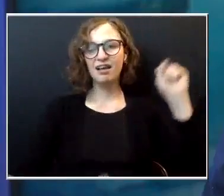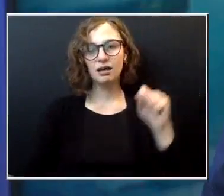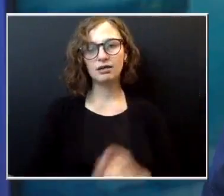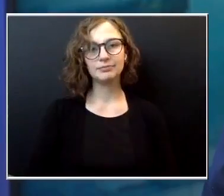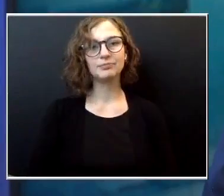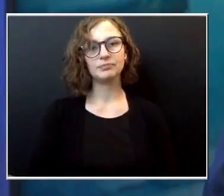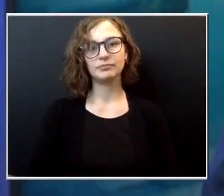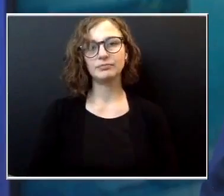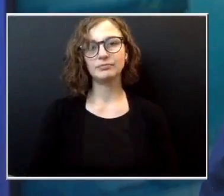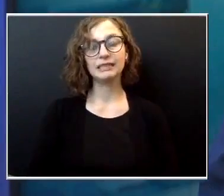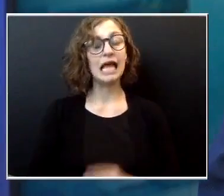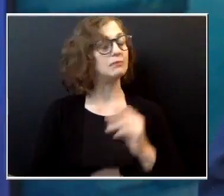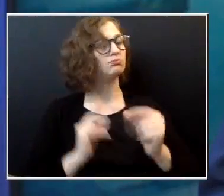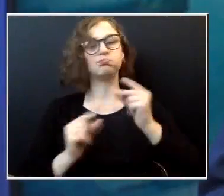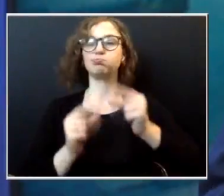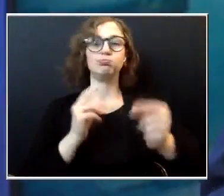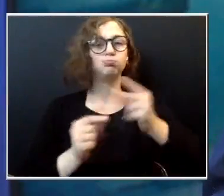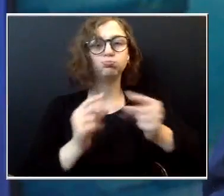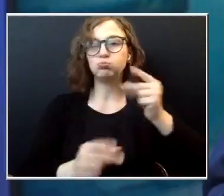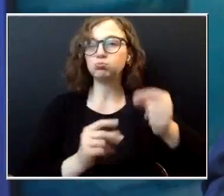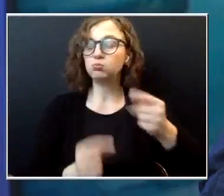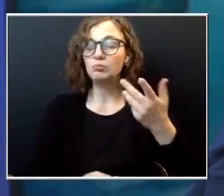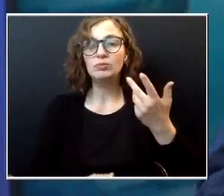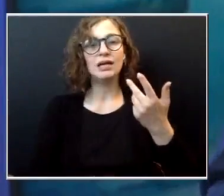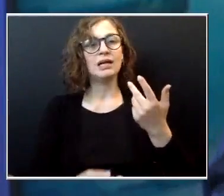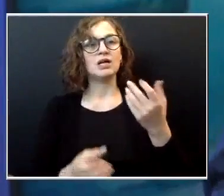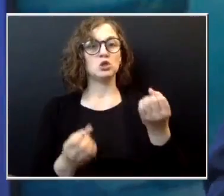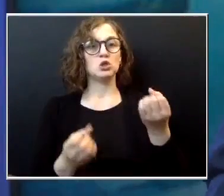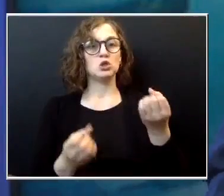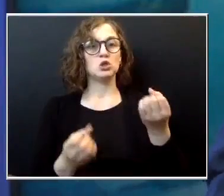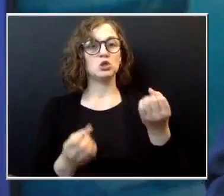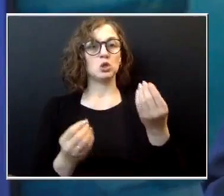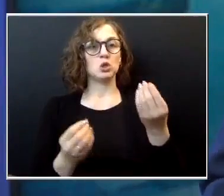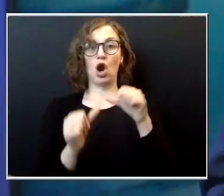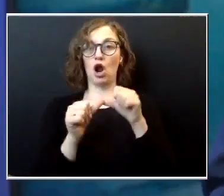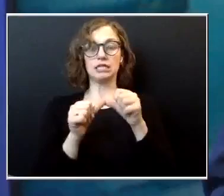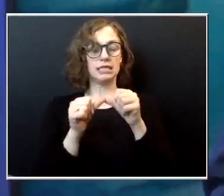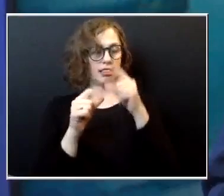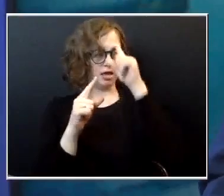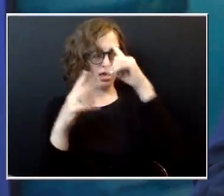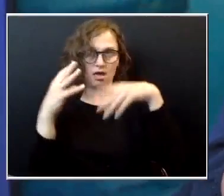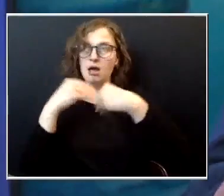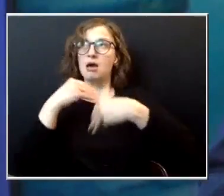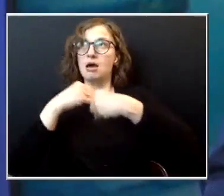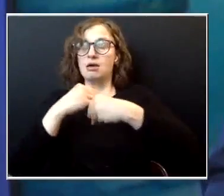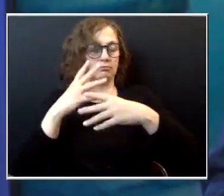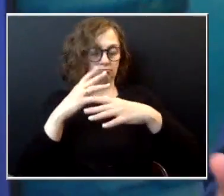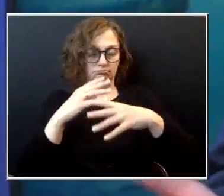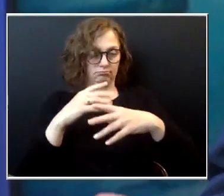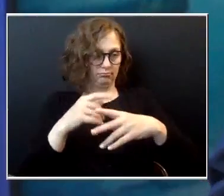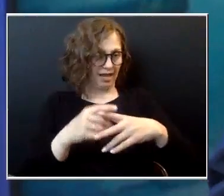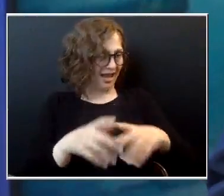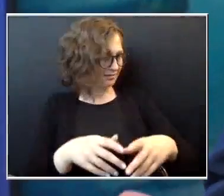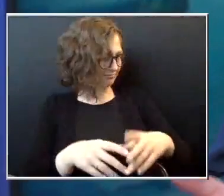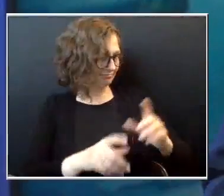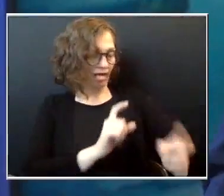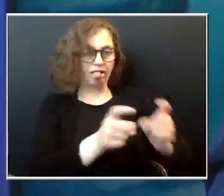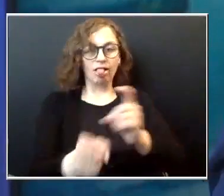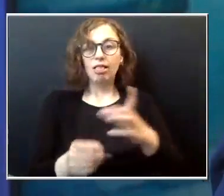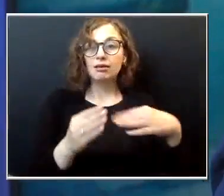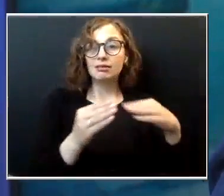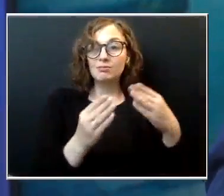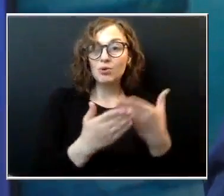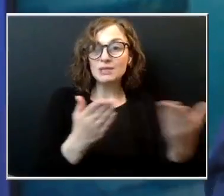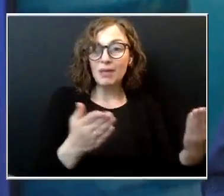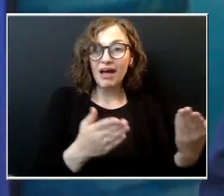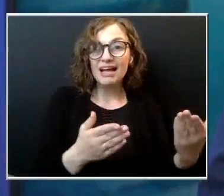very fast, and so we're constantly, adding, supplies to the field. Some of them are countable, like Teal was saying. Some of them